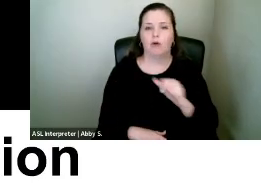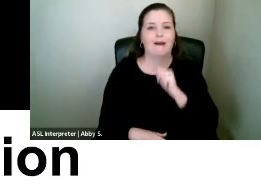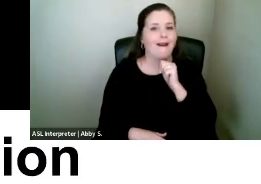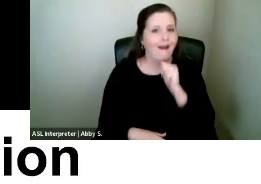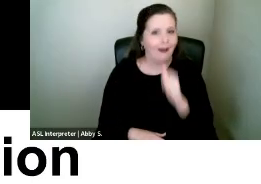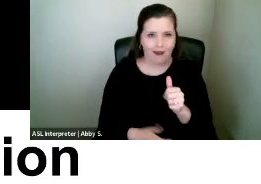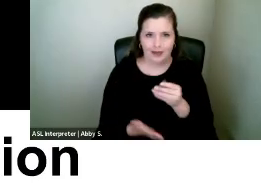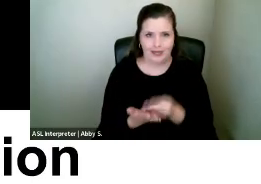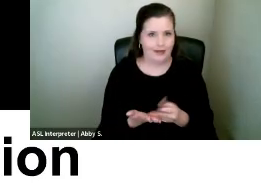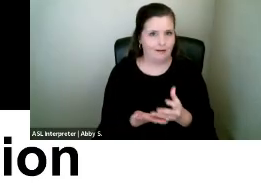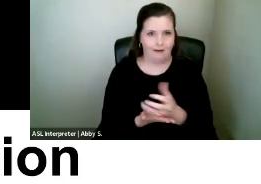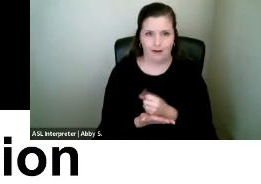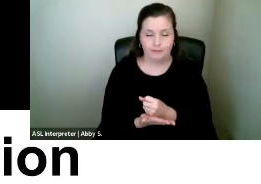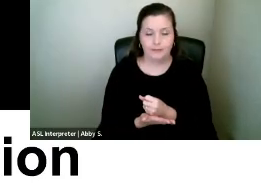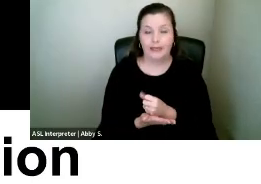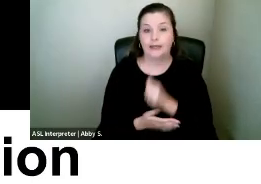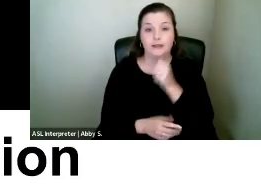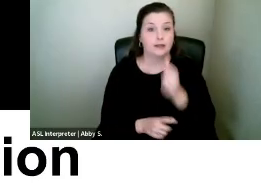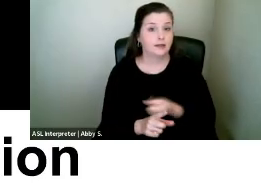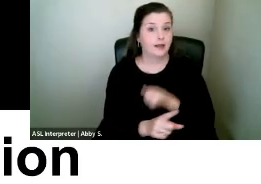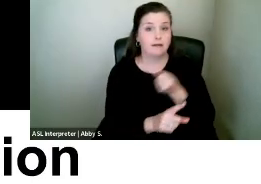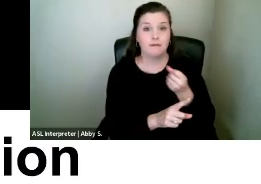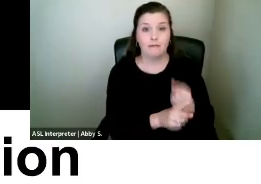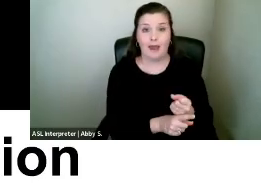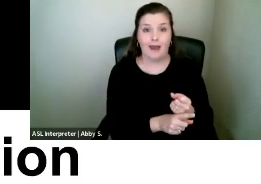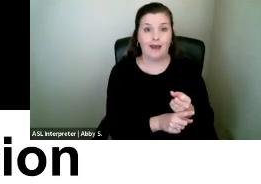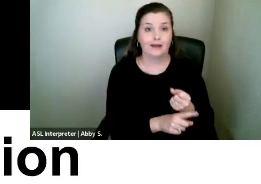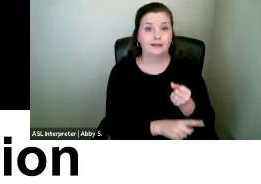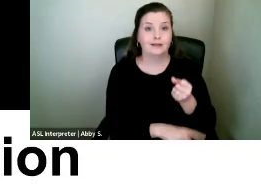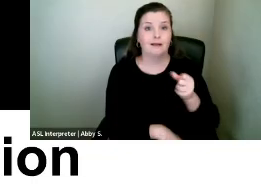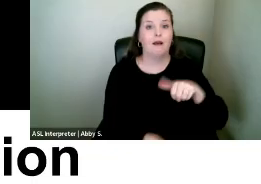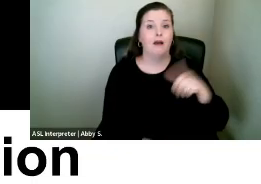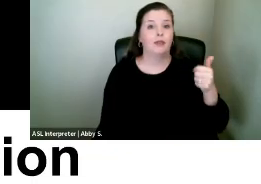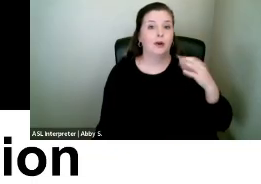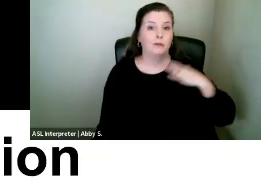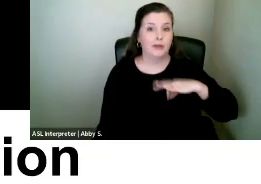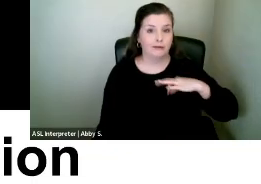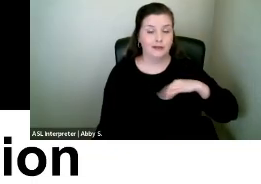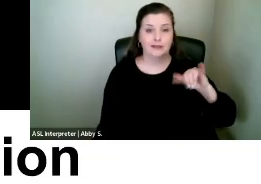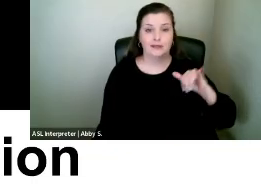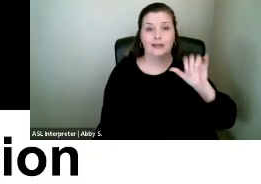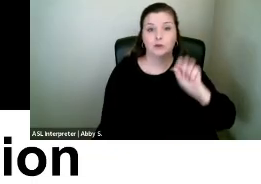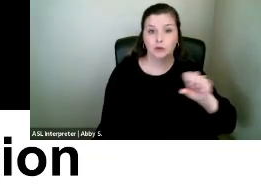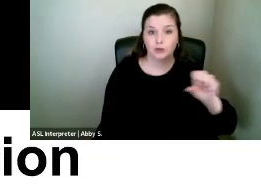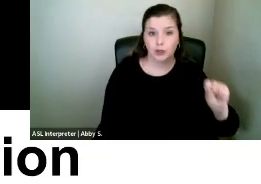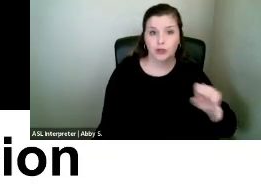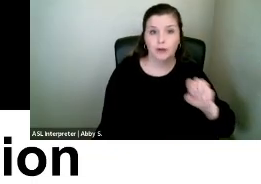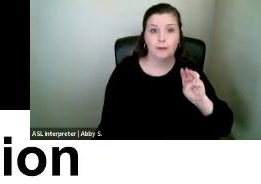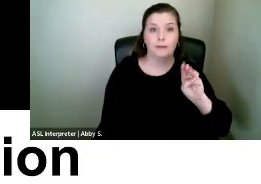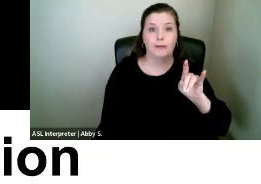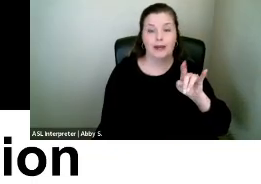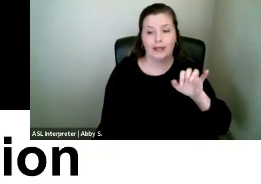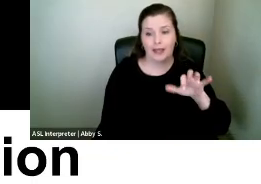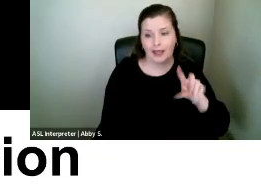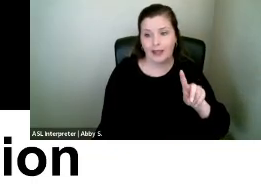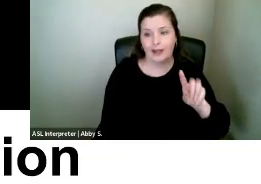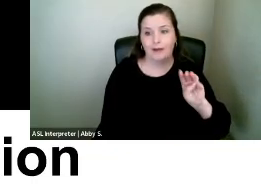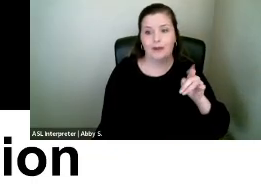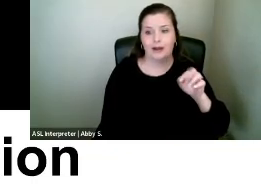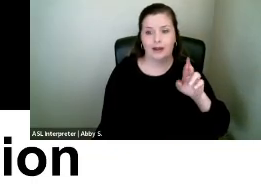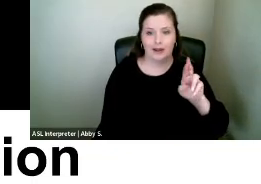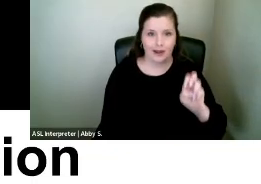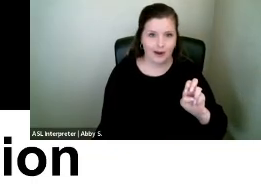affect your income determination for the benefits like Social Security, Medicaid, Medicare, SNAP, or other